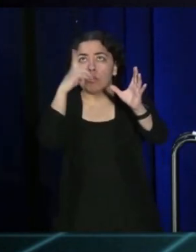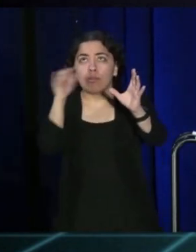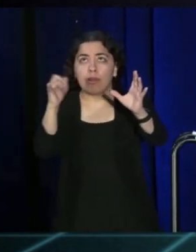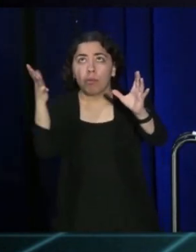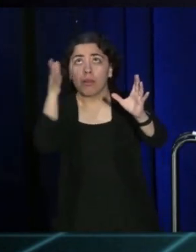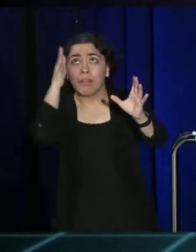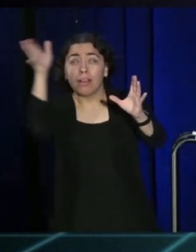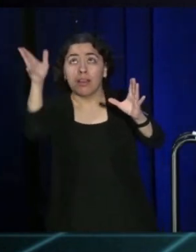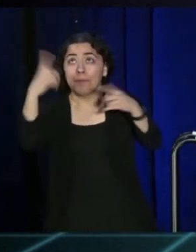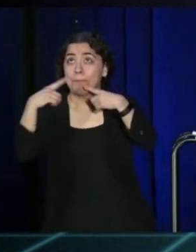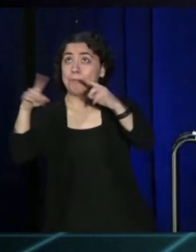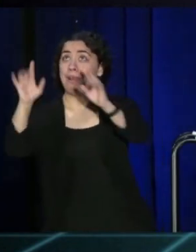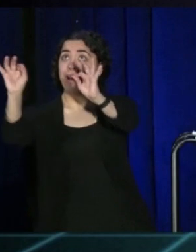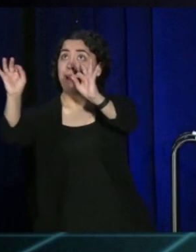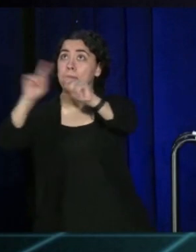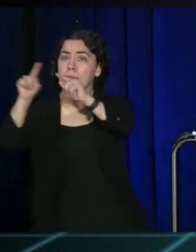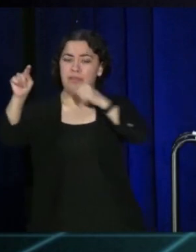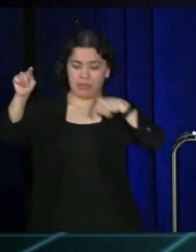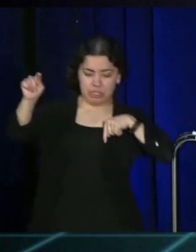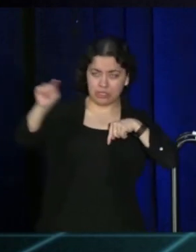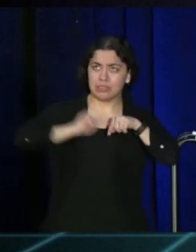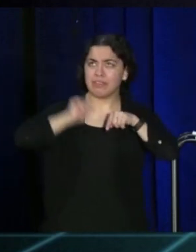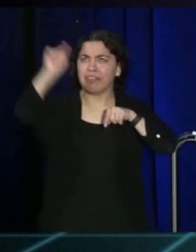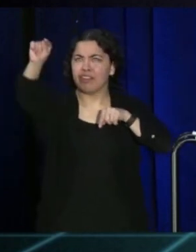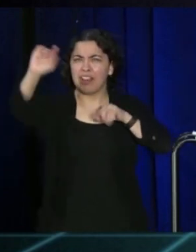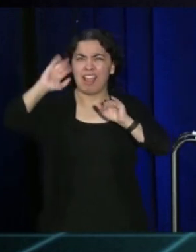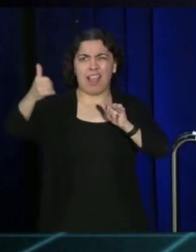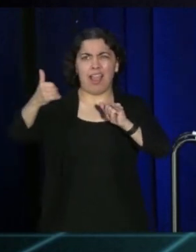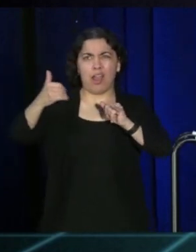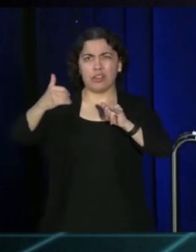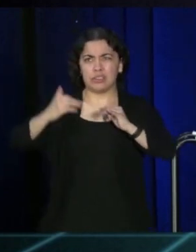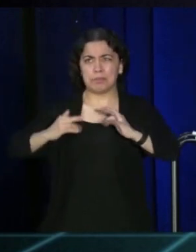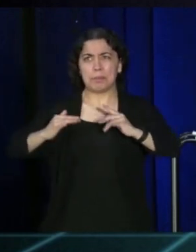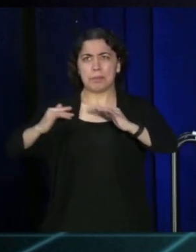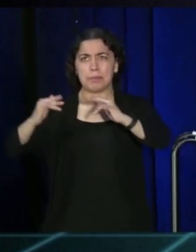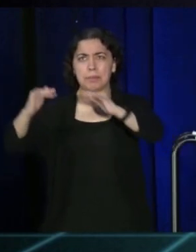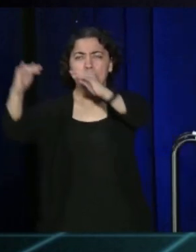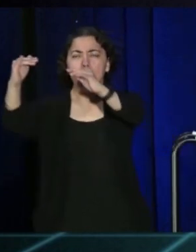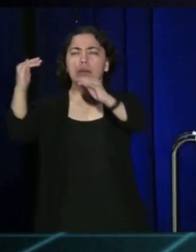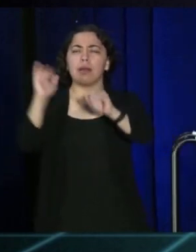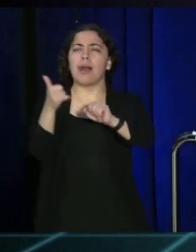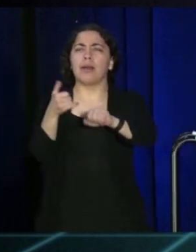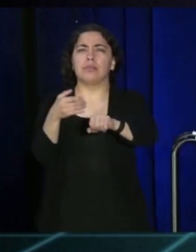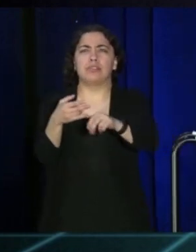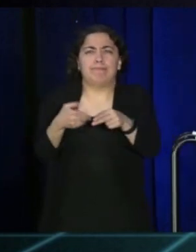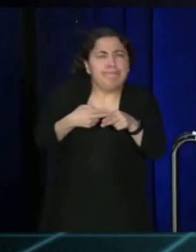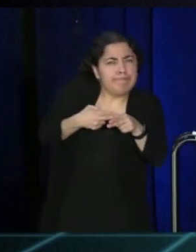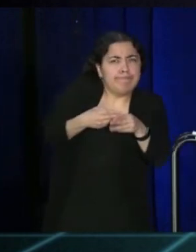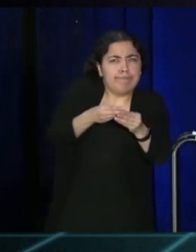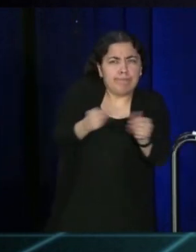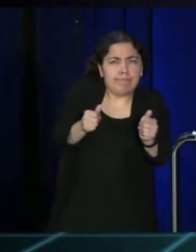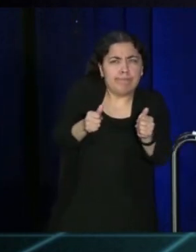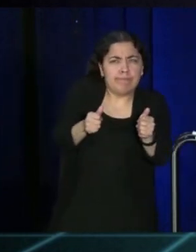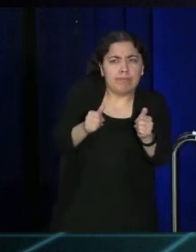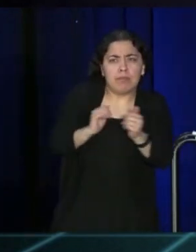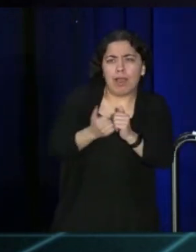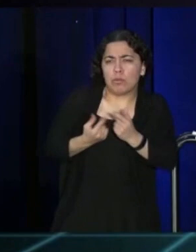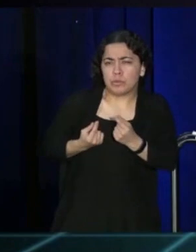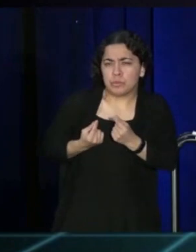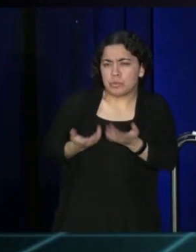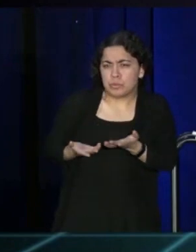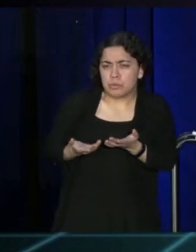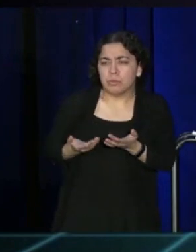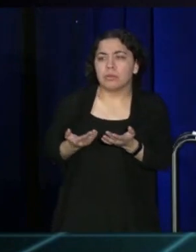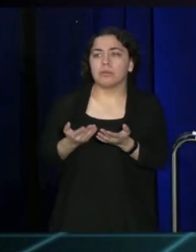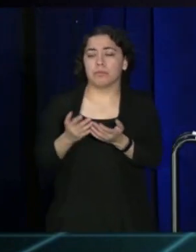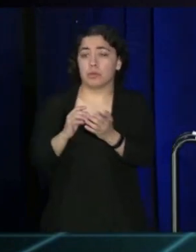getting there is just an enormous task. So how can we kind of band-aid this with a better solution? So here's how we can